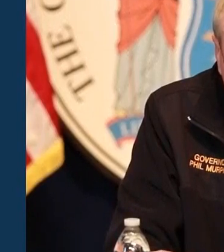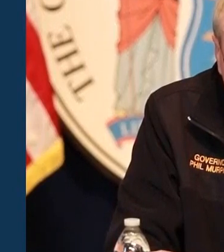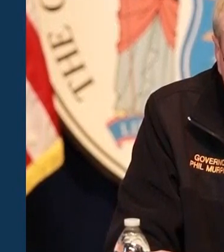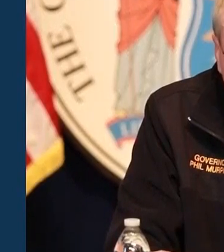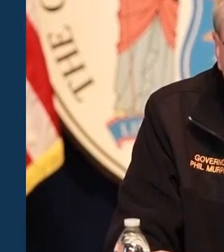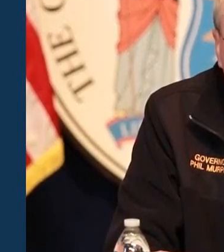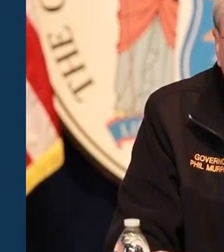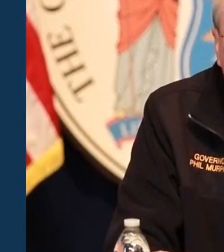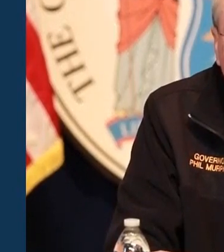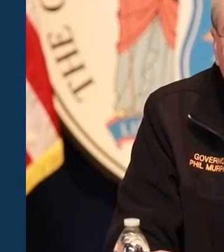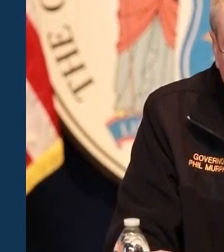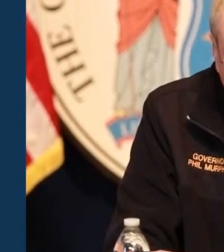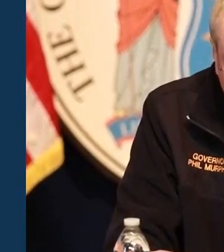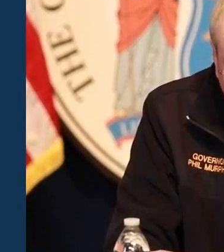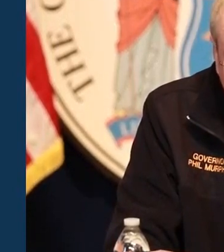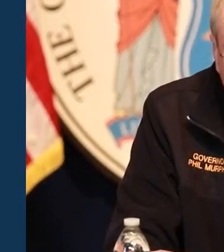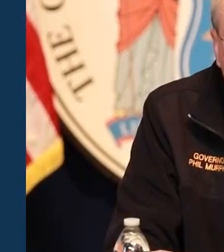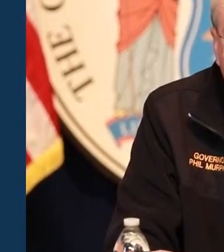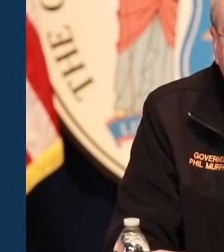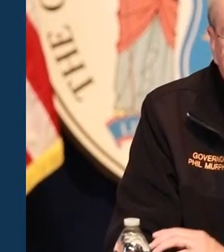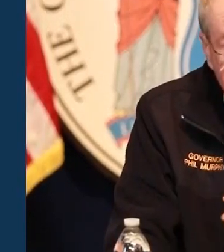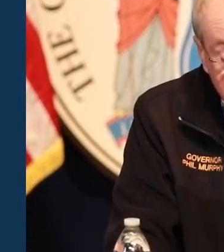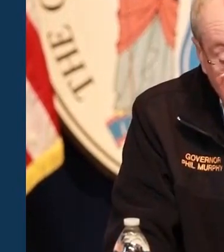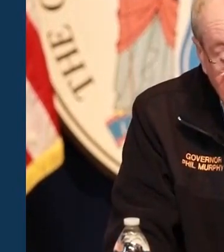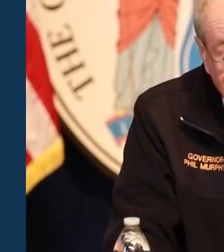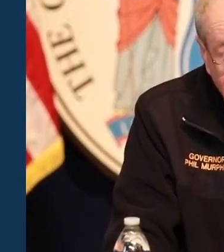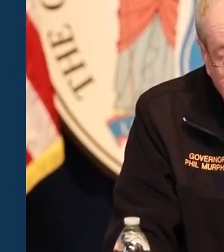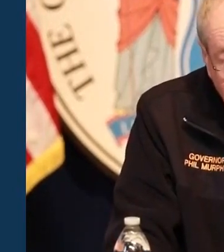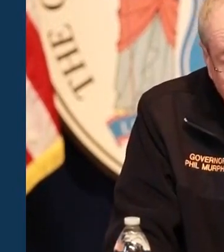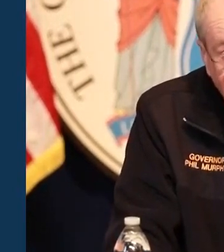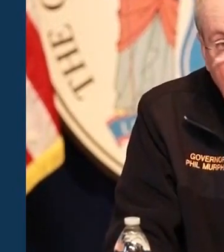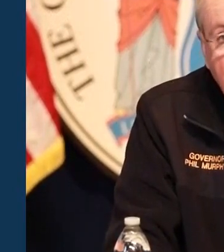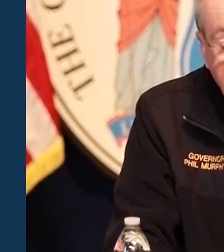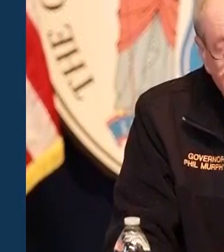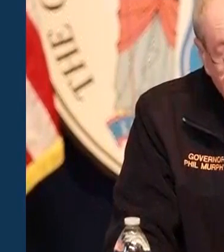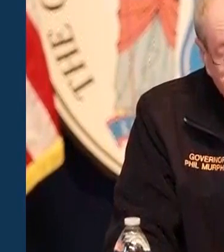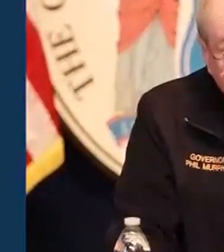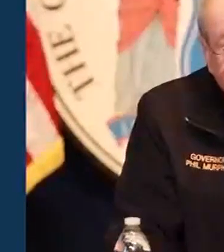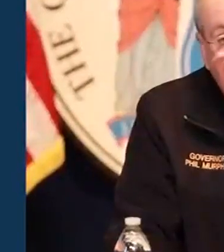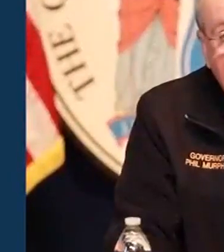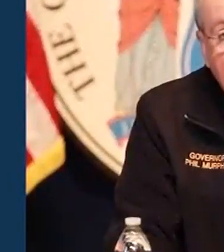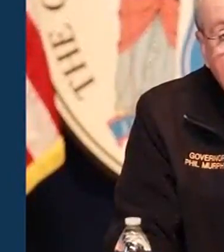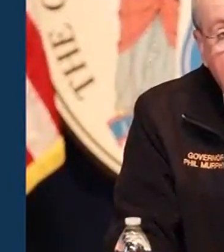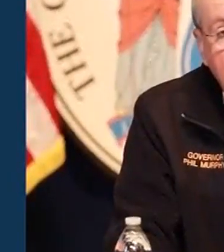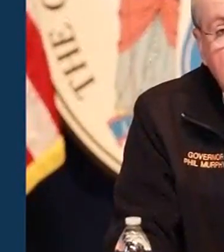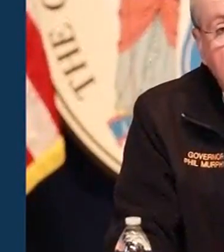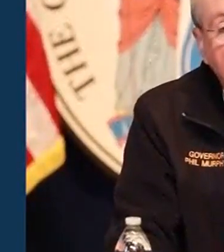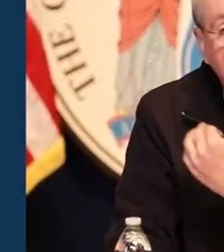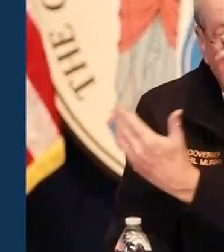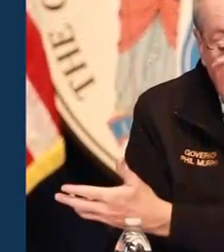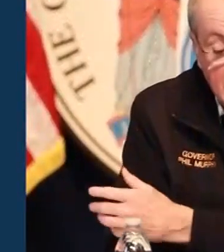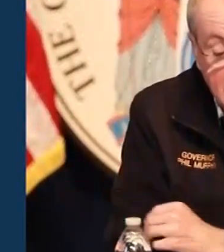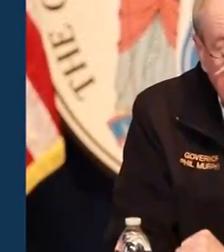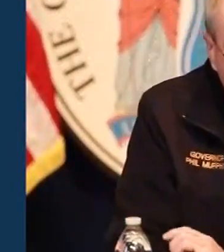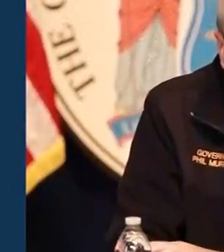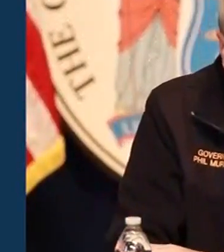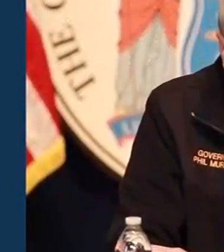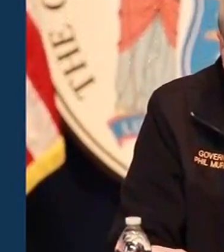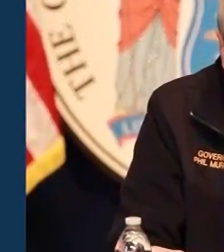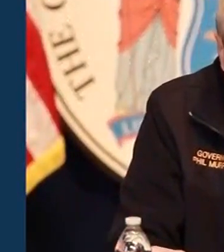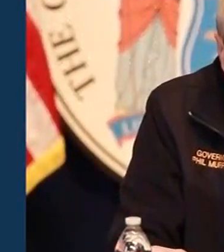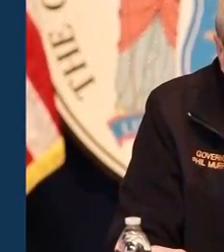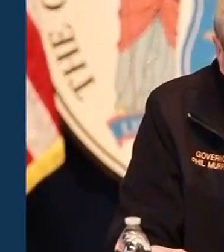order to help preserve this balance between health on the one hand and public health and